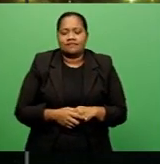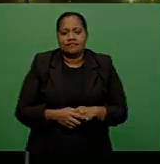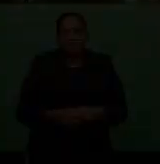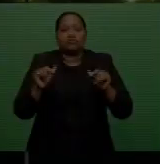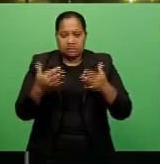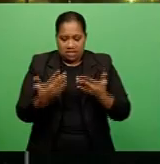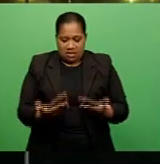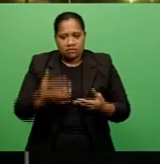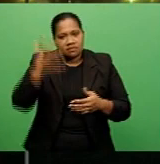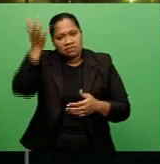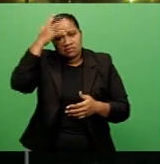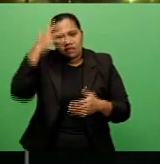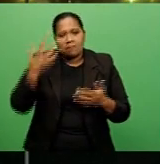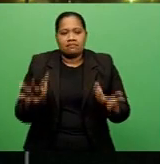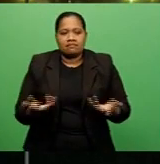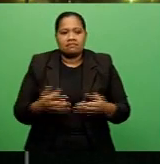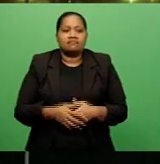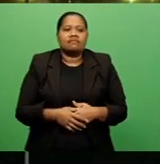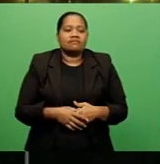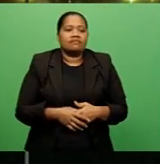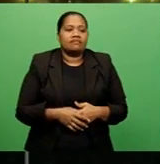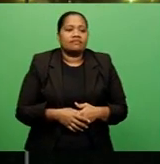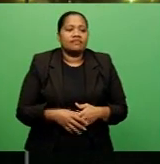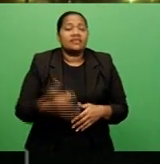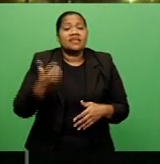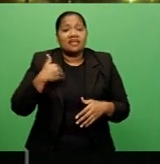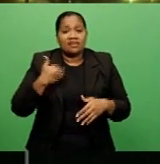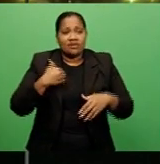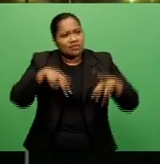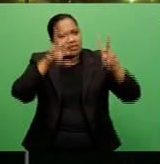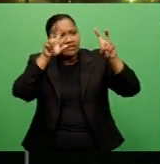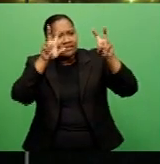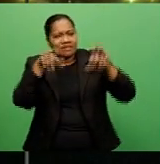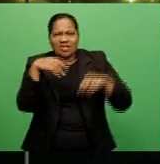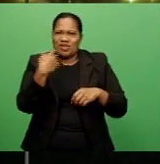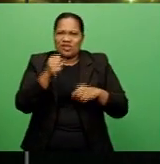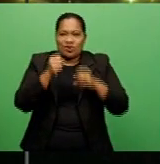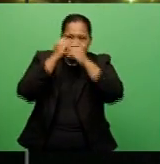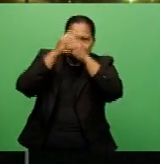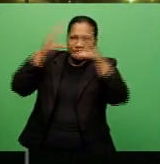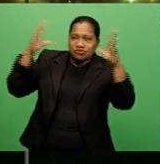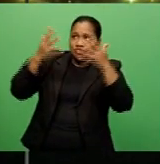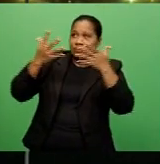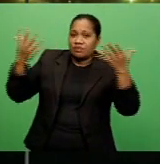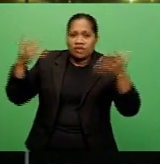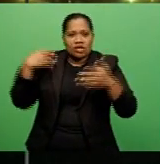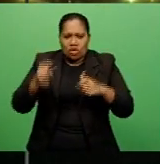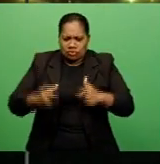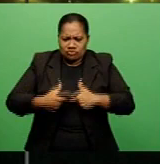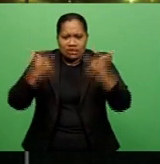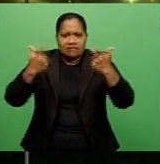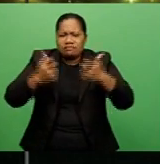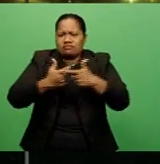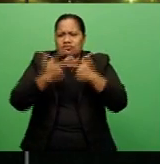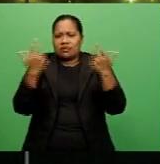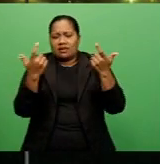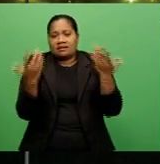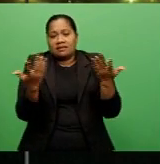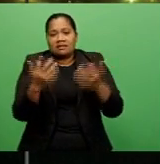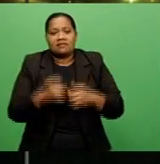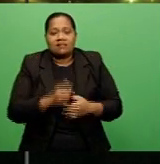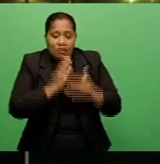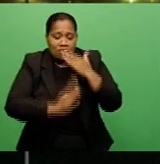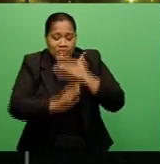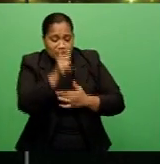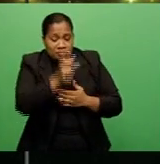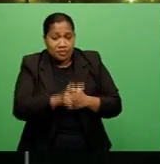trial. Living with the motto, no dream is too big and no challenge is too great, a humble lad who grew up